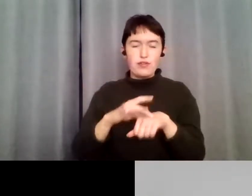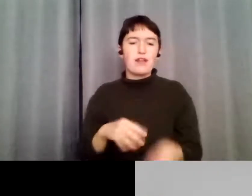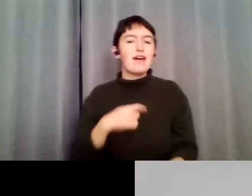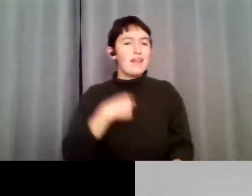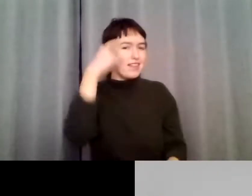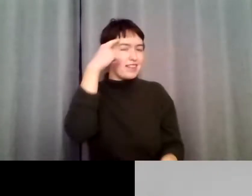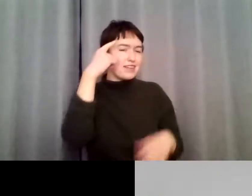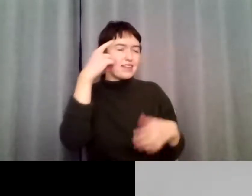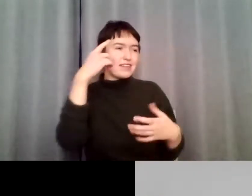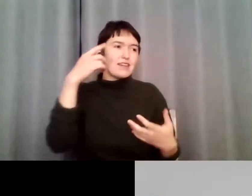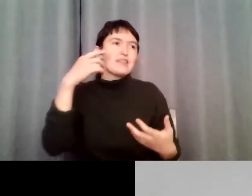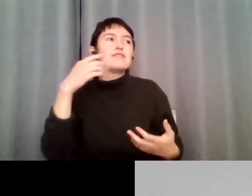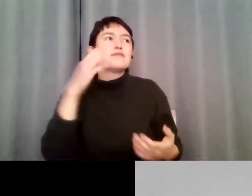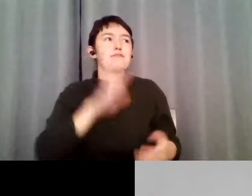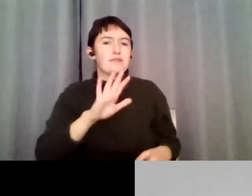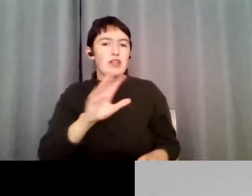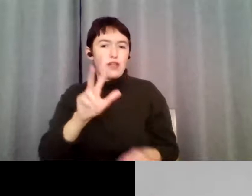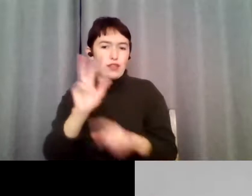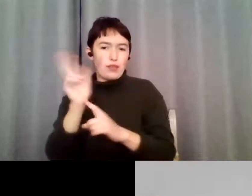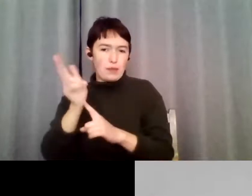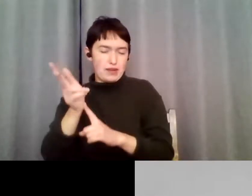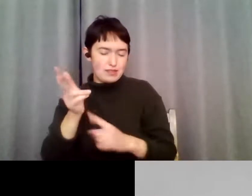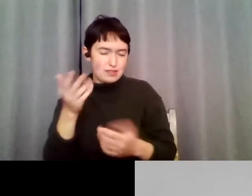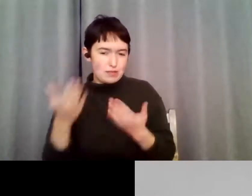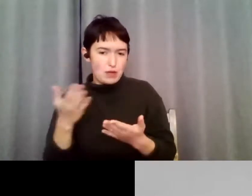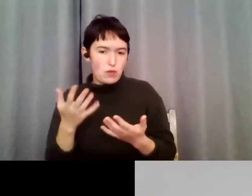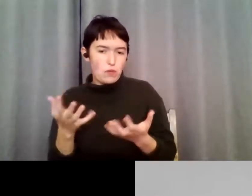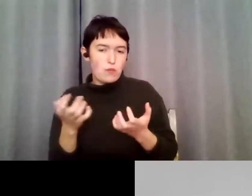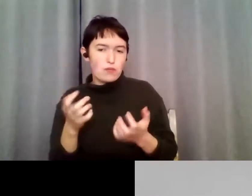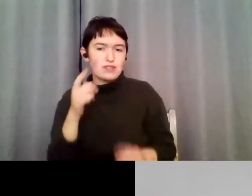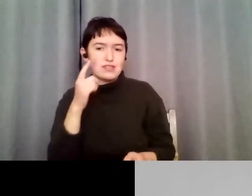So information travels as fast as